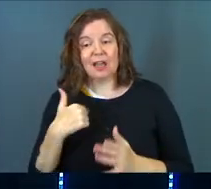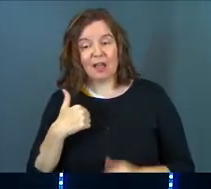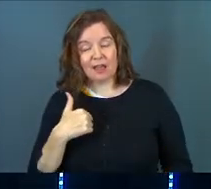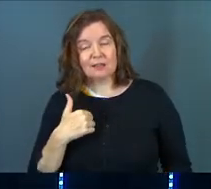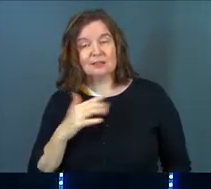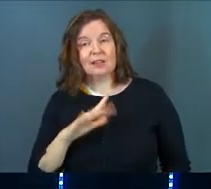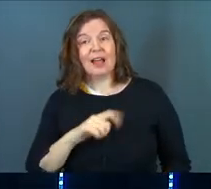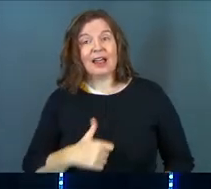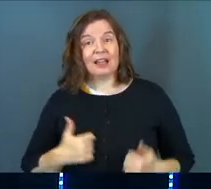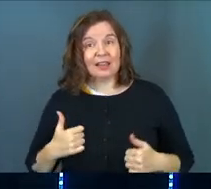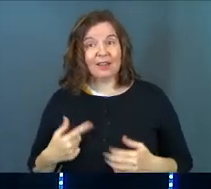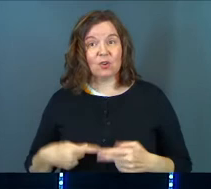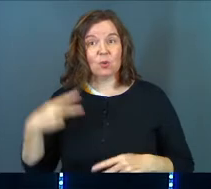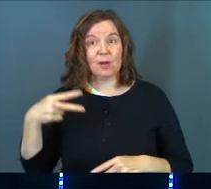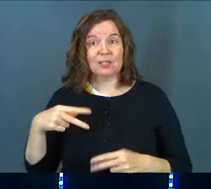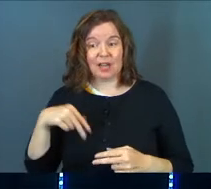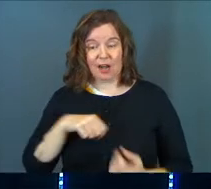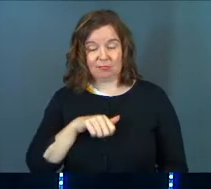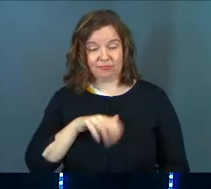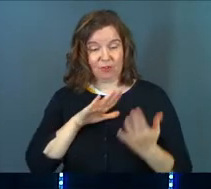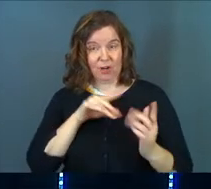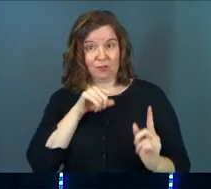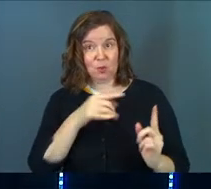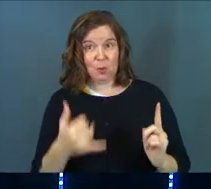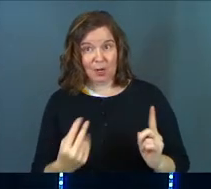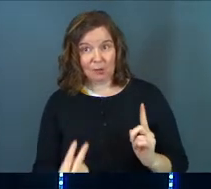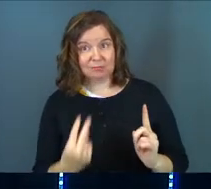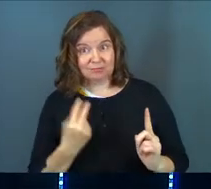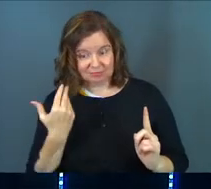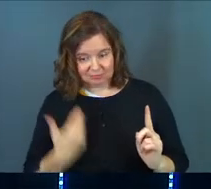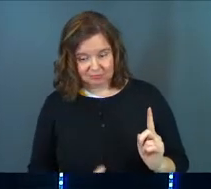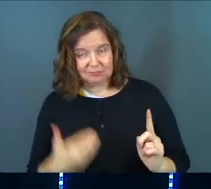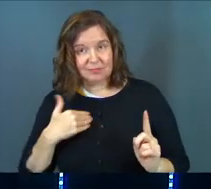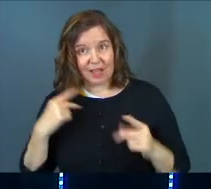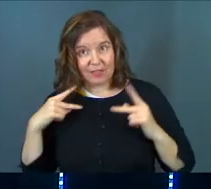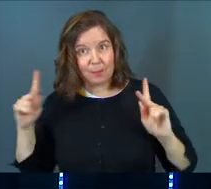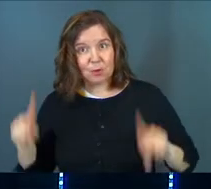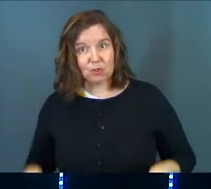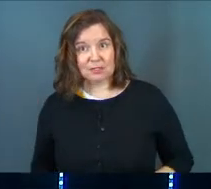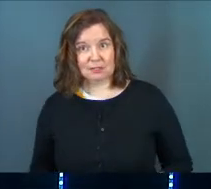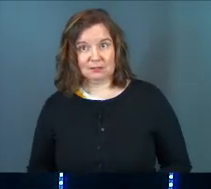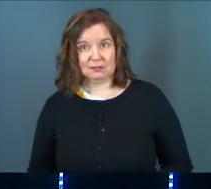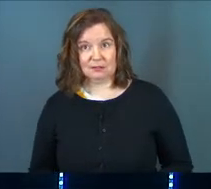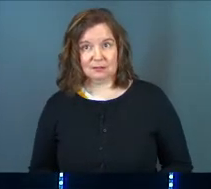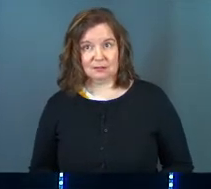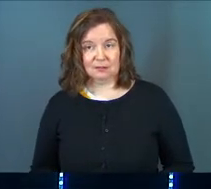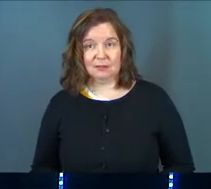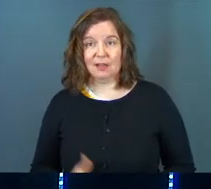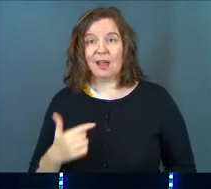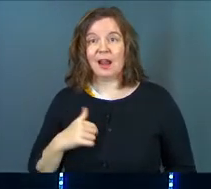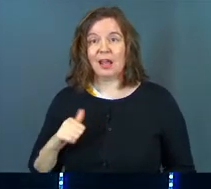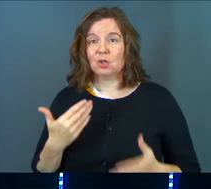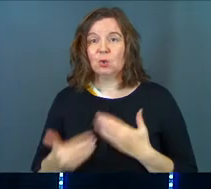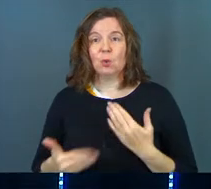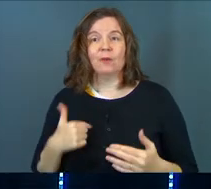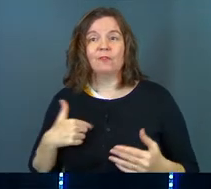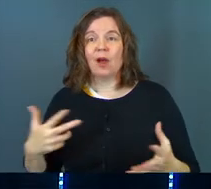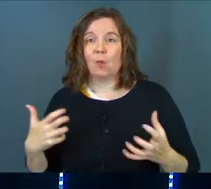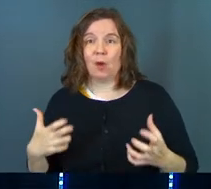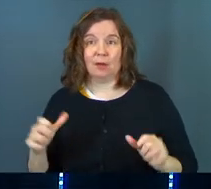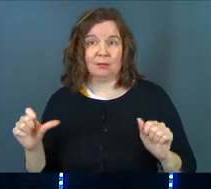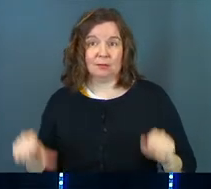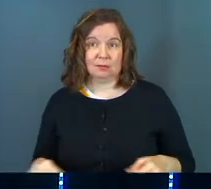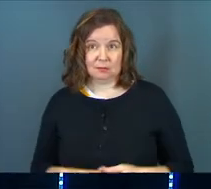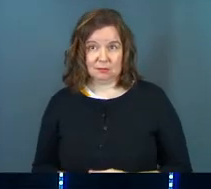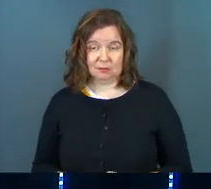says life and resurrection are standing in front of you right now in the form of a person. And I can do whatever I